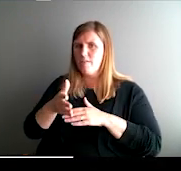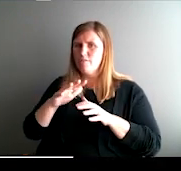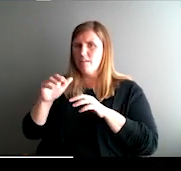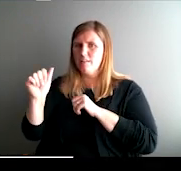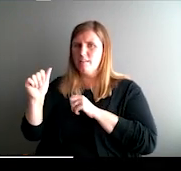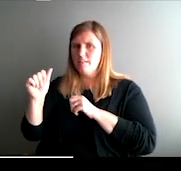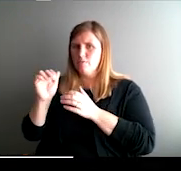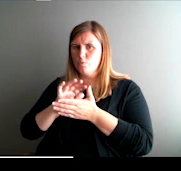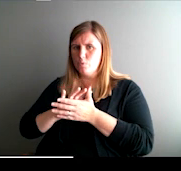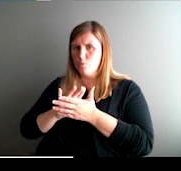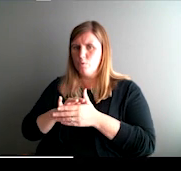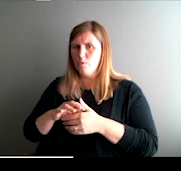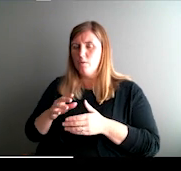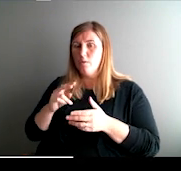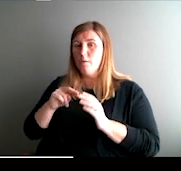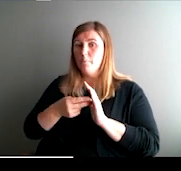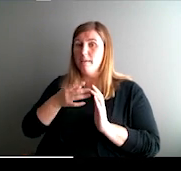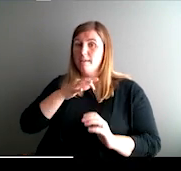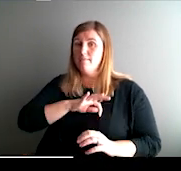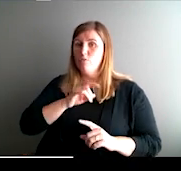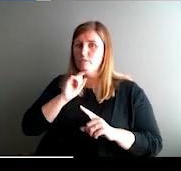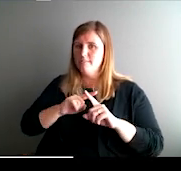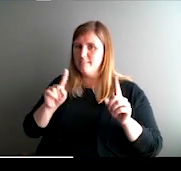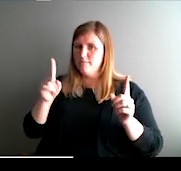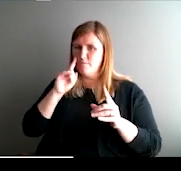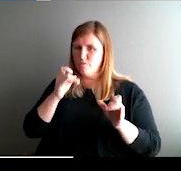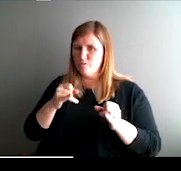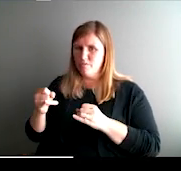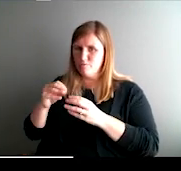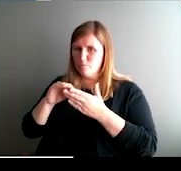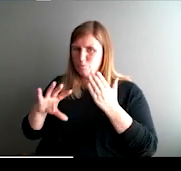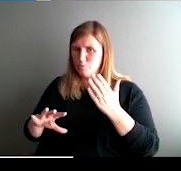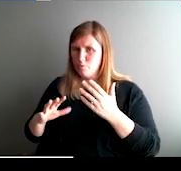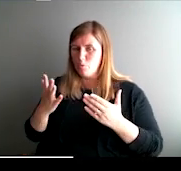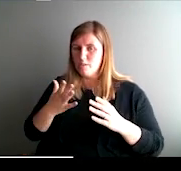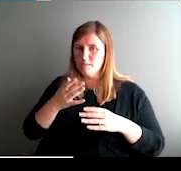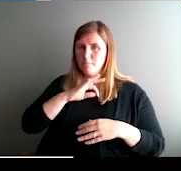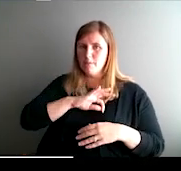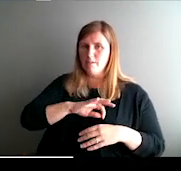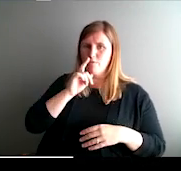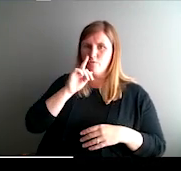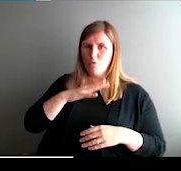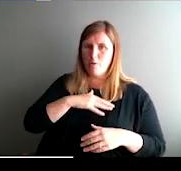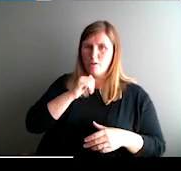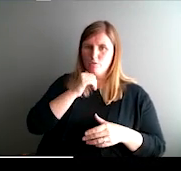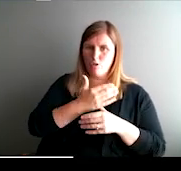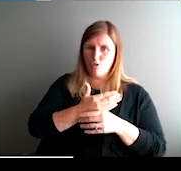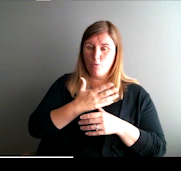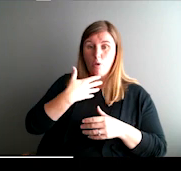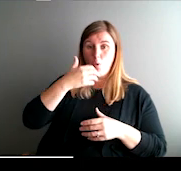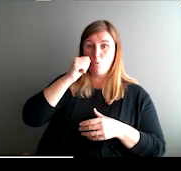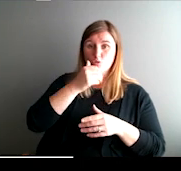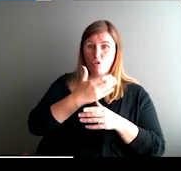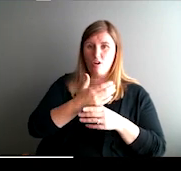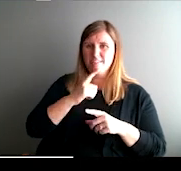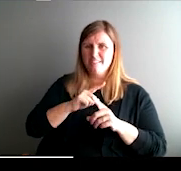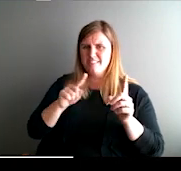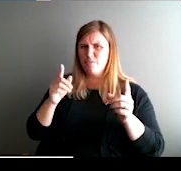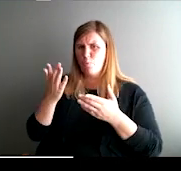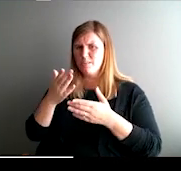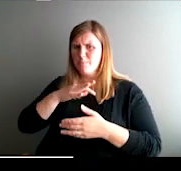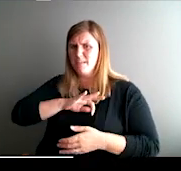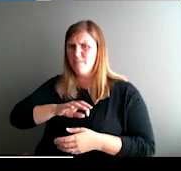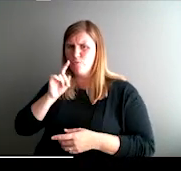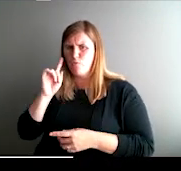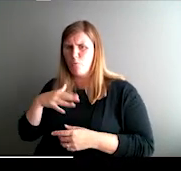school. Obviously, meaningful is different for each student. What's meaningful for my daughter, for my oldest daughter, will be different than what's meaningful